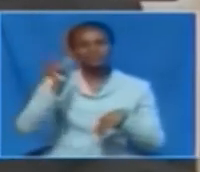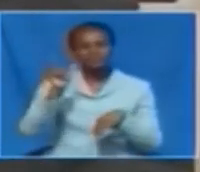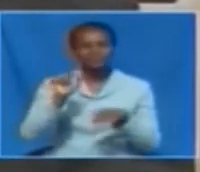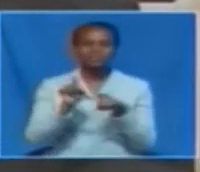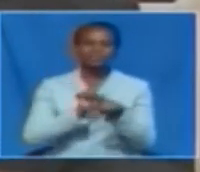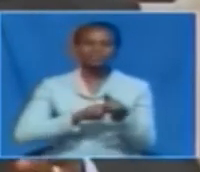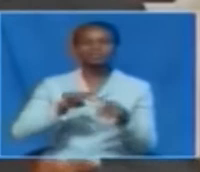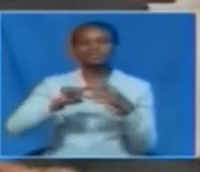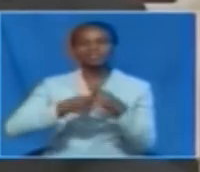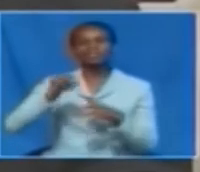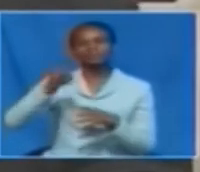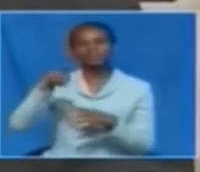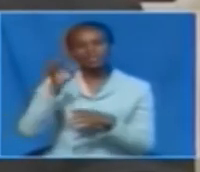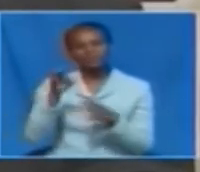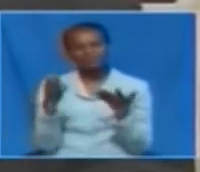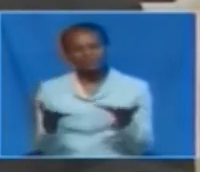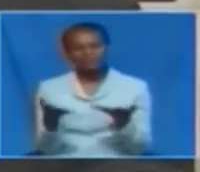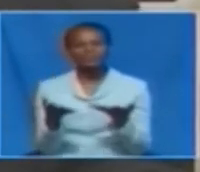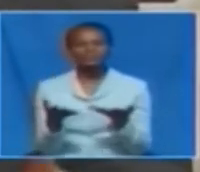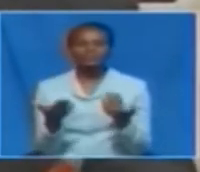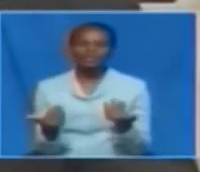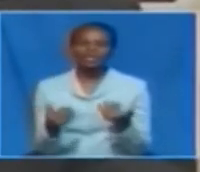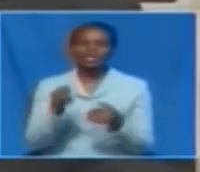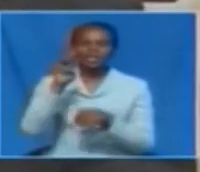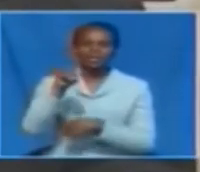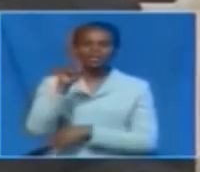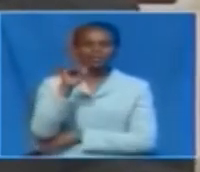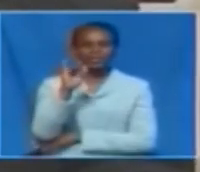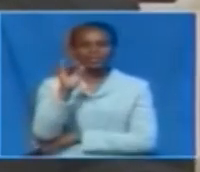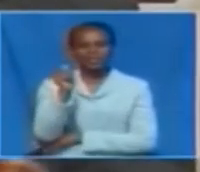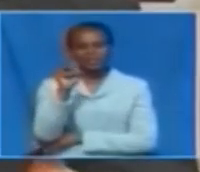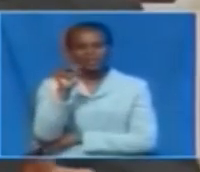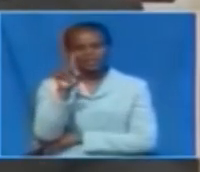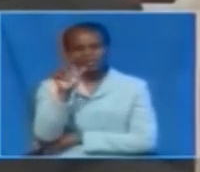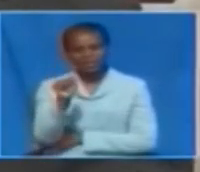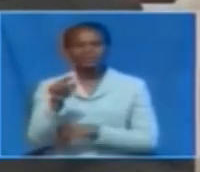his own patriotic front. Brigadier General Mianda started the Heritage Party.